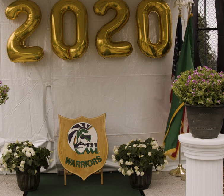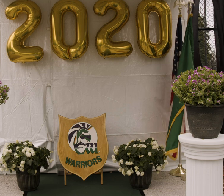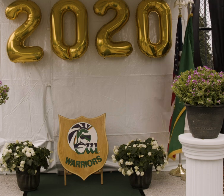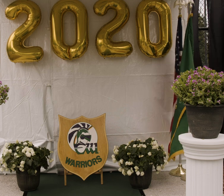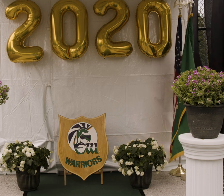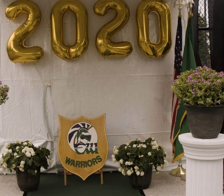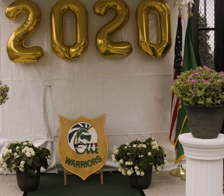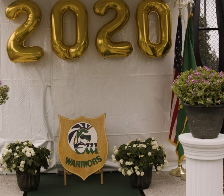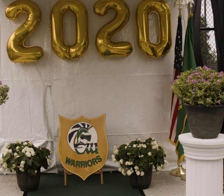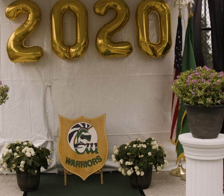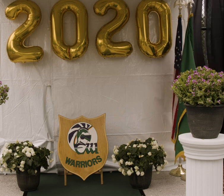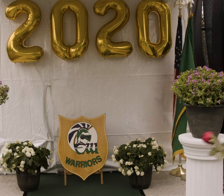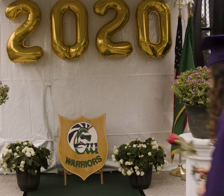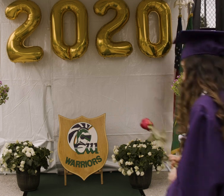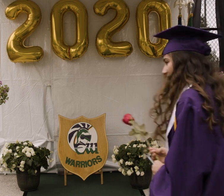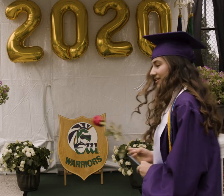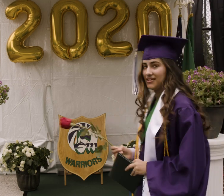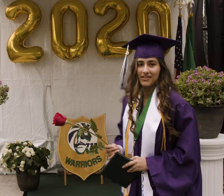Ariba Aswad Janu.